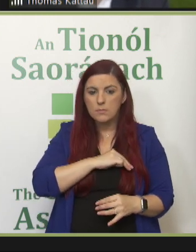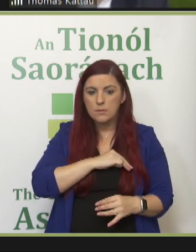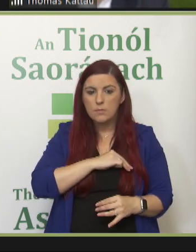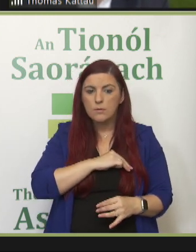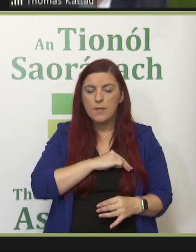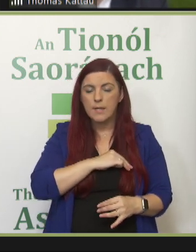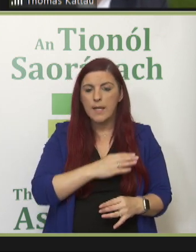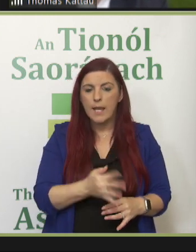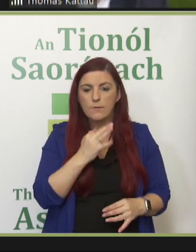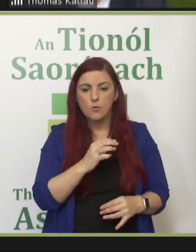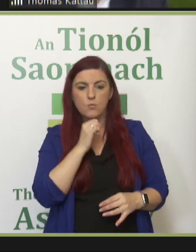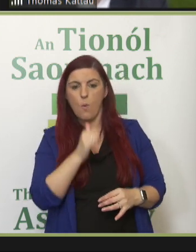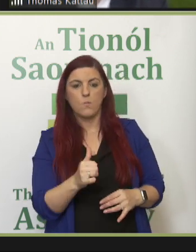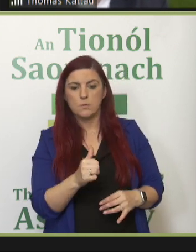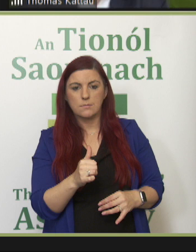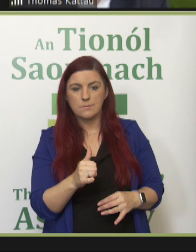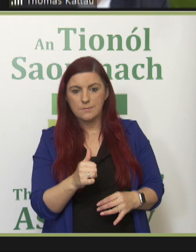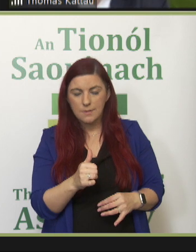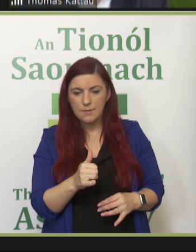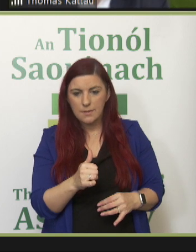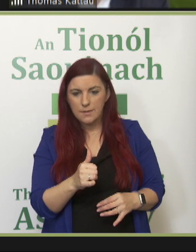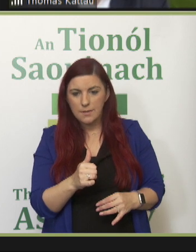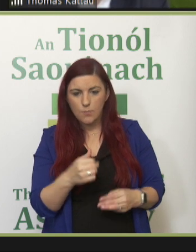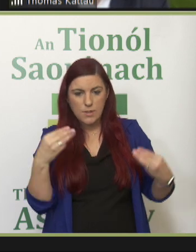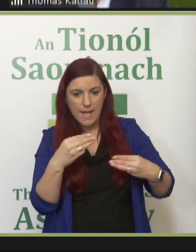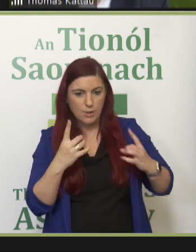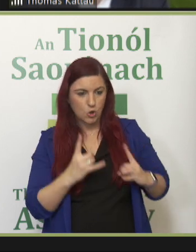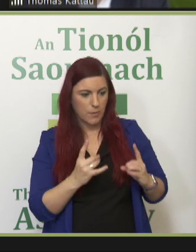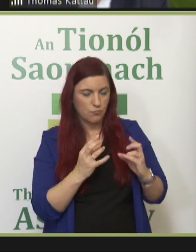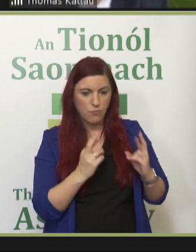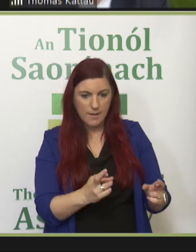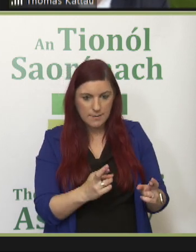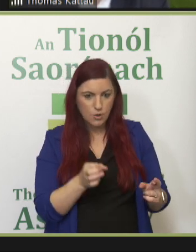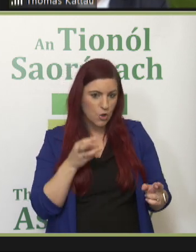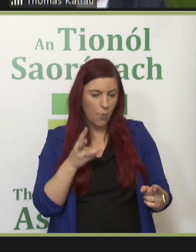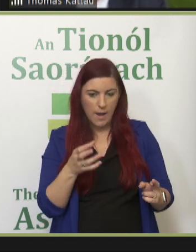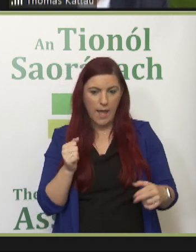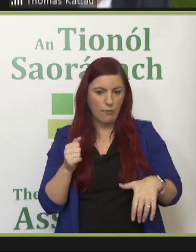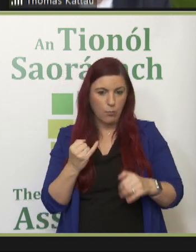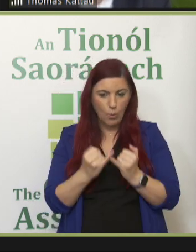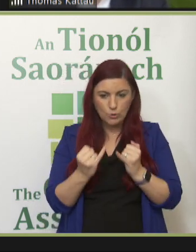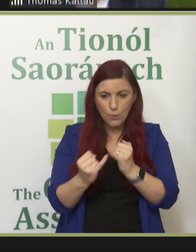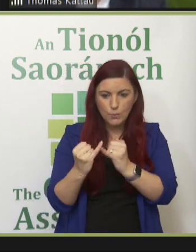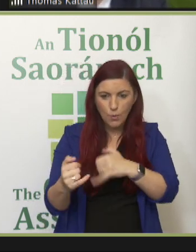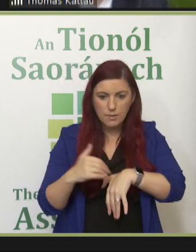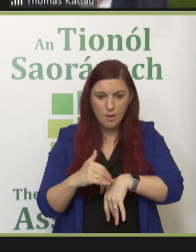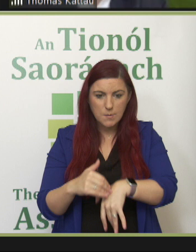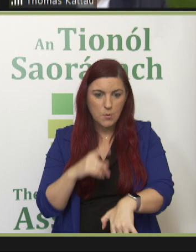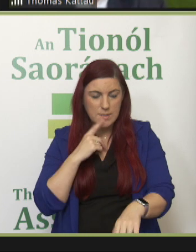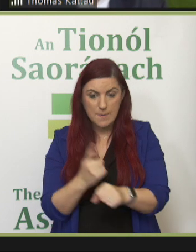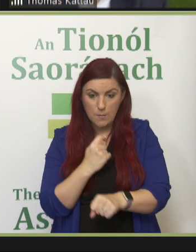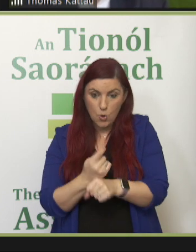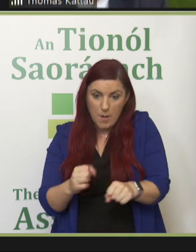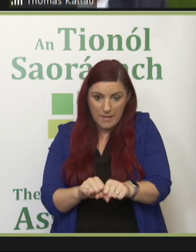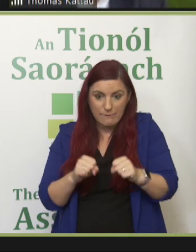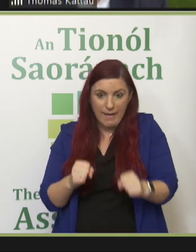human rights, what we see is you will suffer not only from increased human consequences, but also violation of human rights